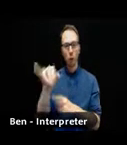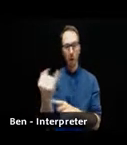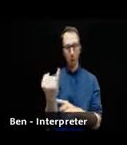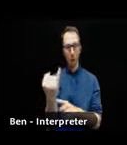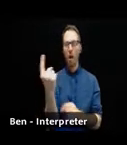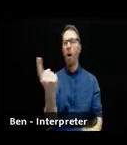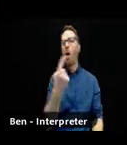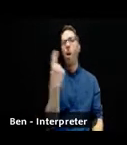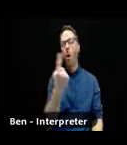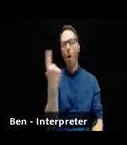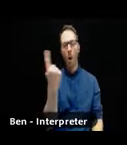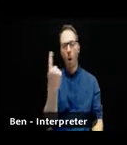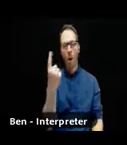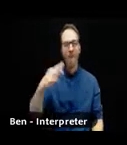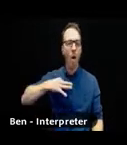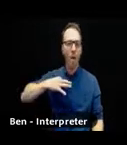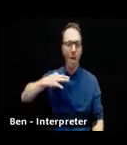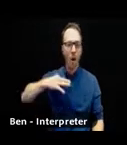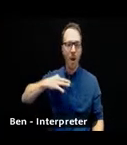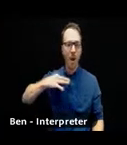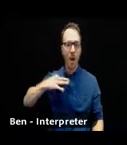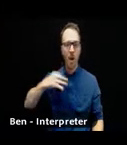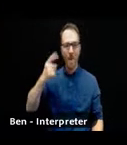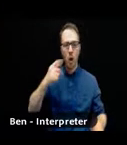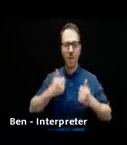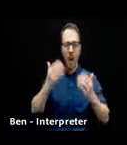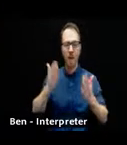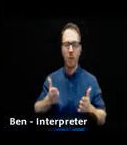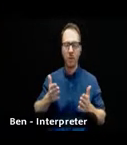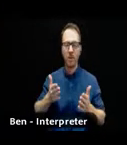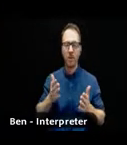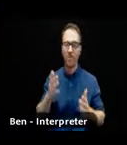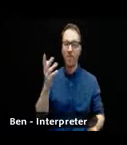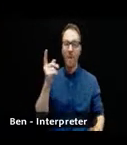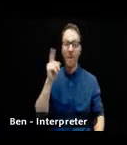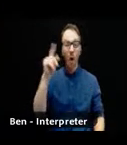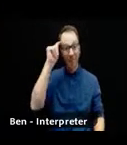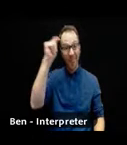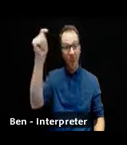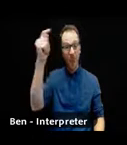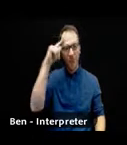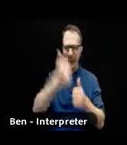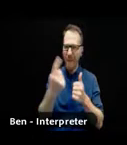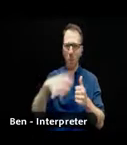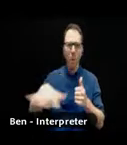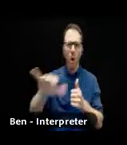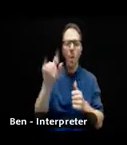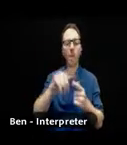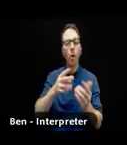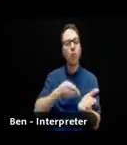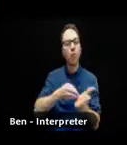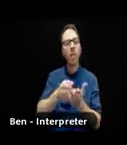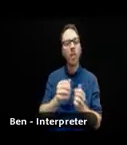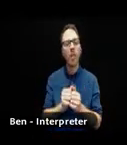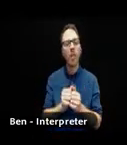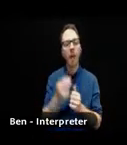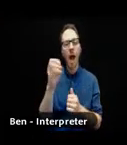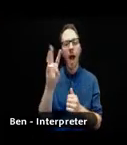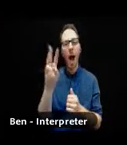always, always be voluntary for survivors, in theory for everyone. But the truth is that, you know, Howard often says